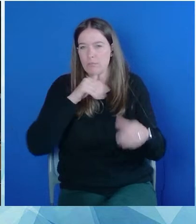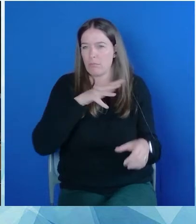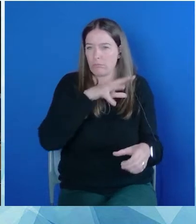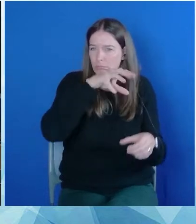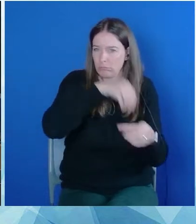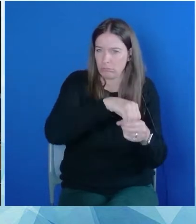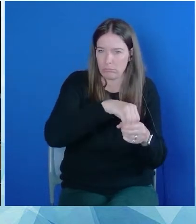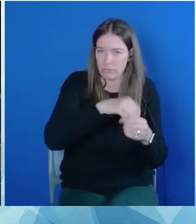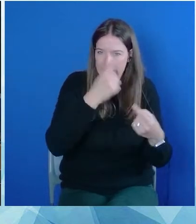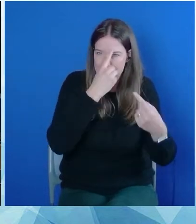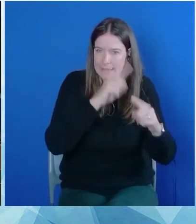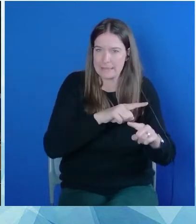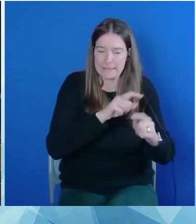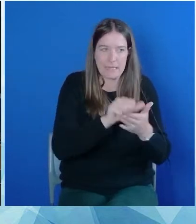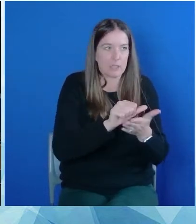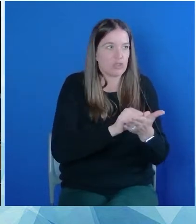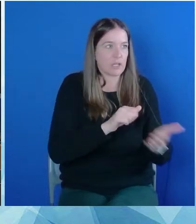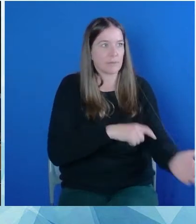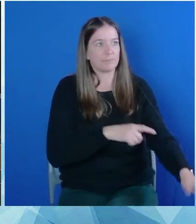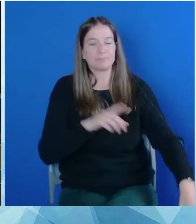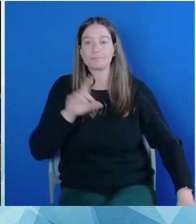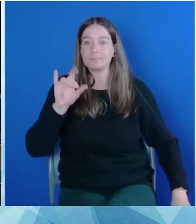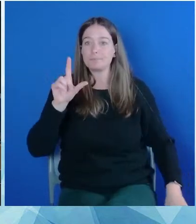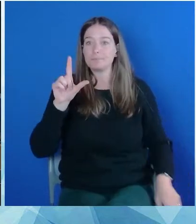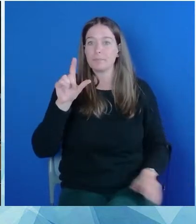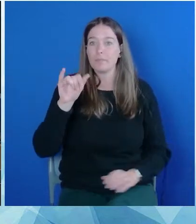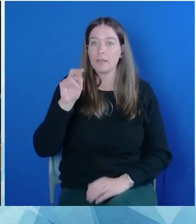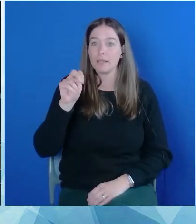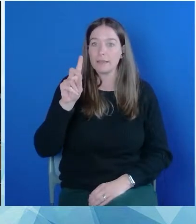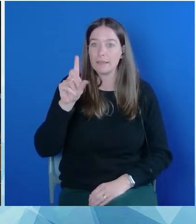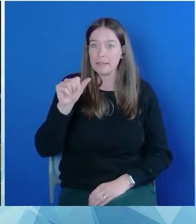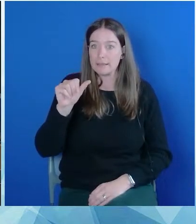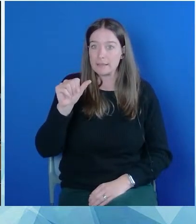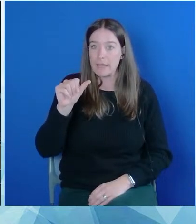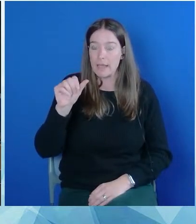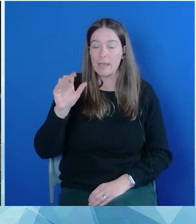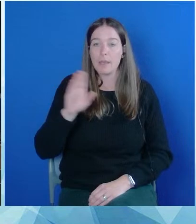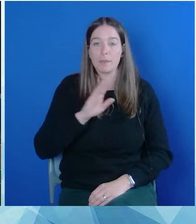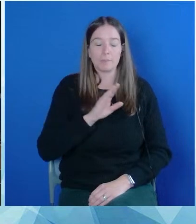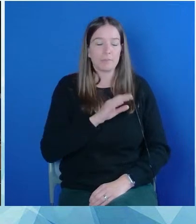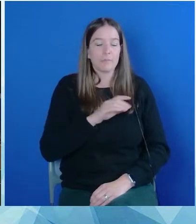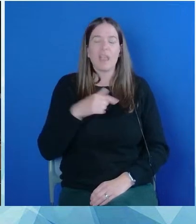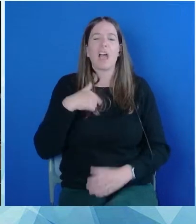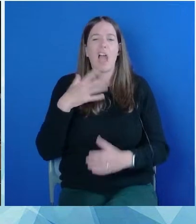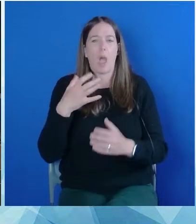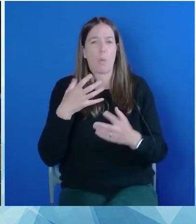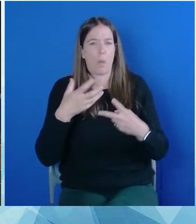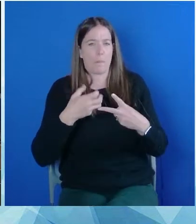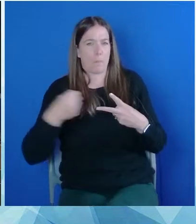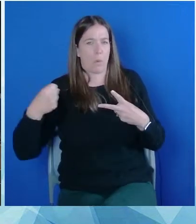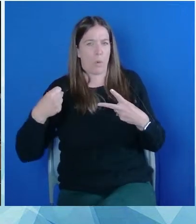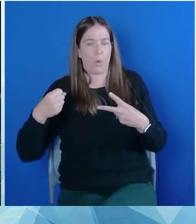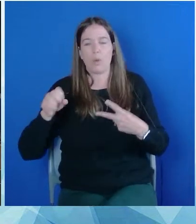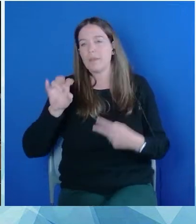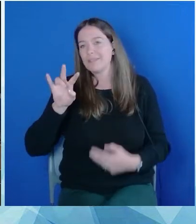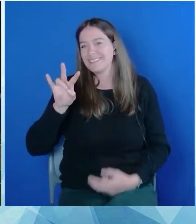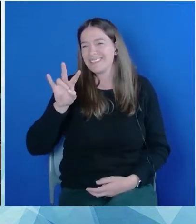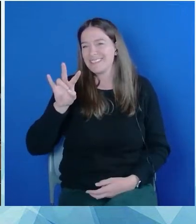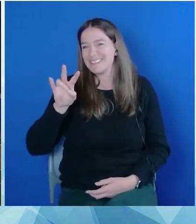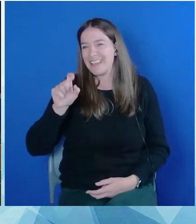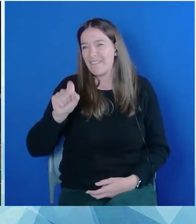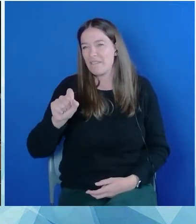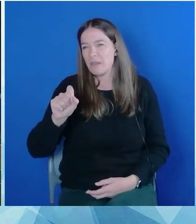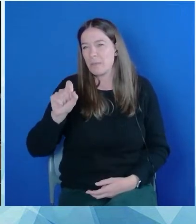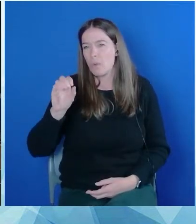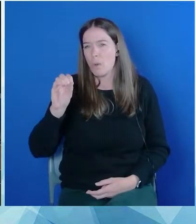Linda has her hand up as well. This is Board Member Bove. I would also like to pull 7.06 from the consent agenda. The whole